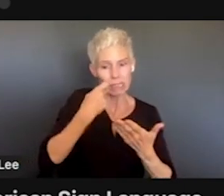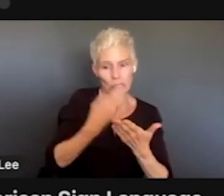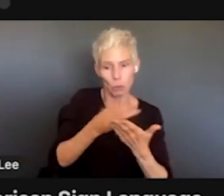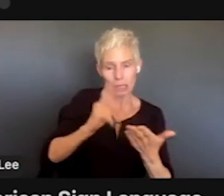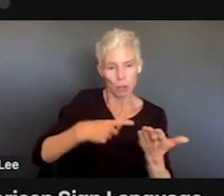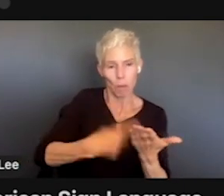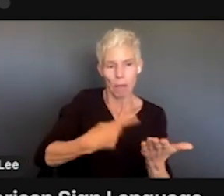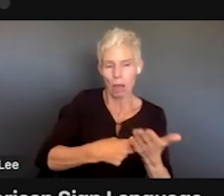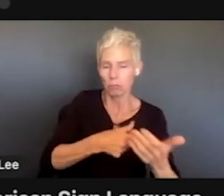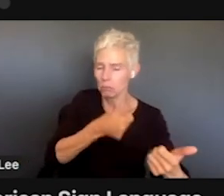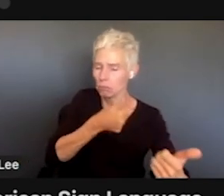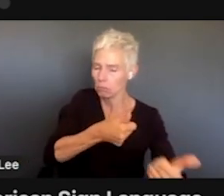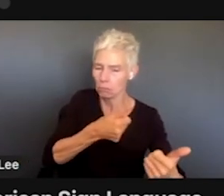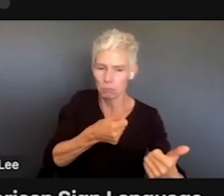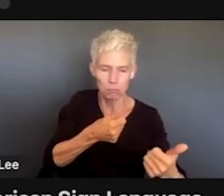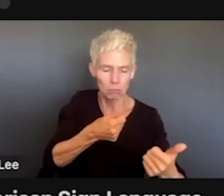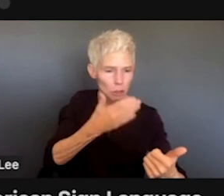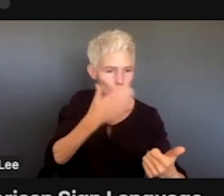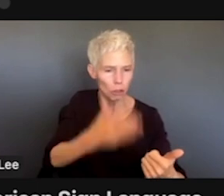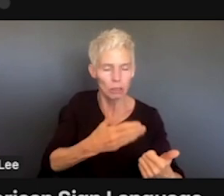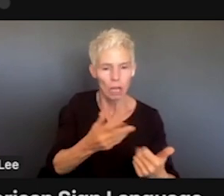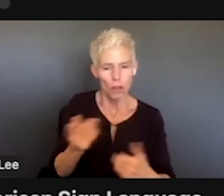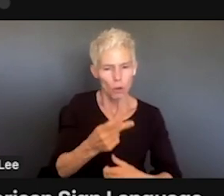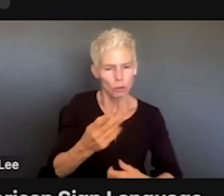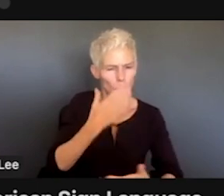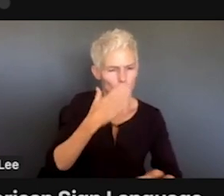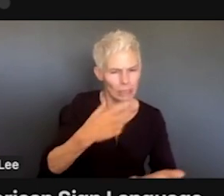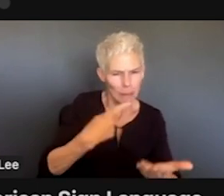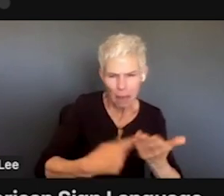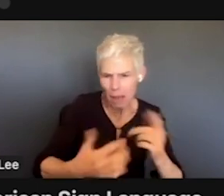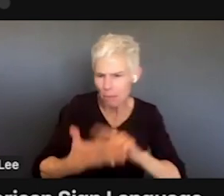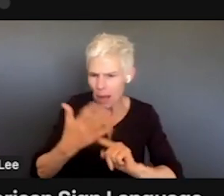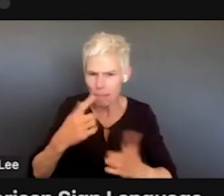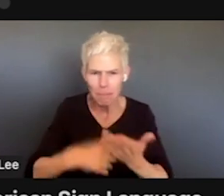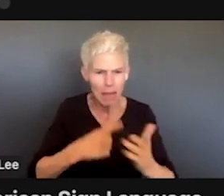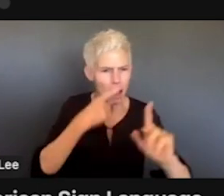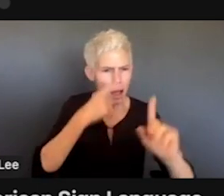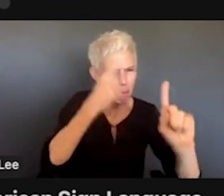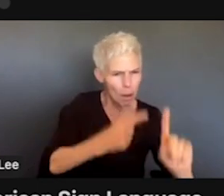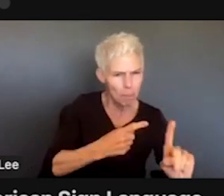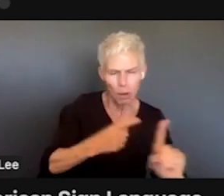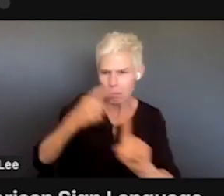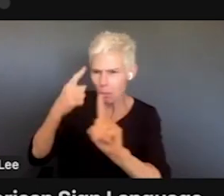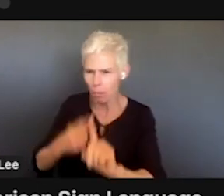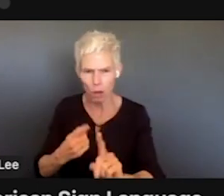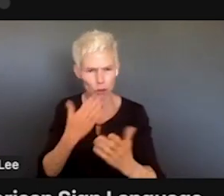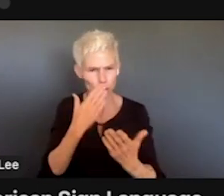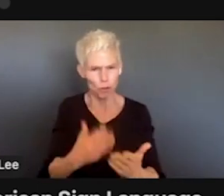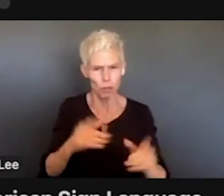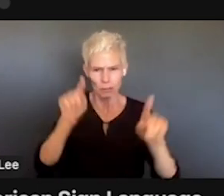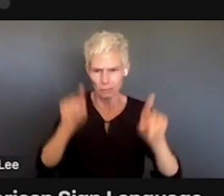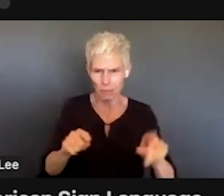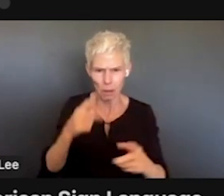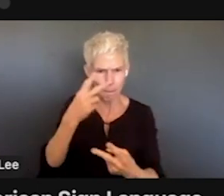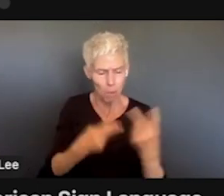and two very good debaters bringing up good points and essentially agreeing with each other. And